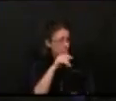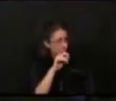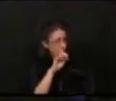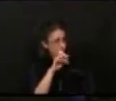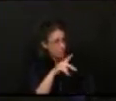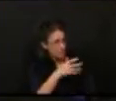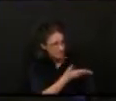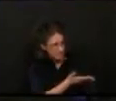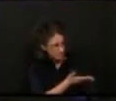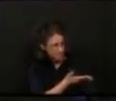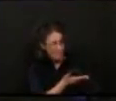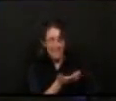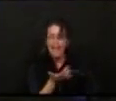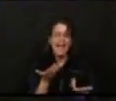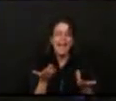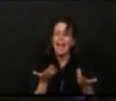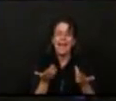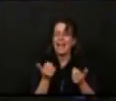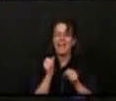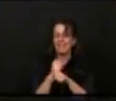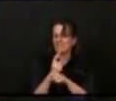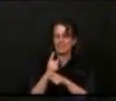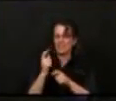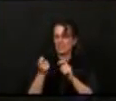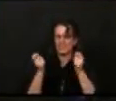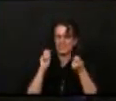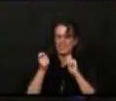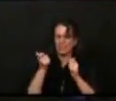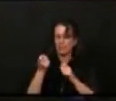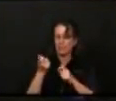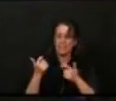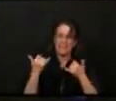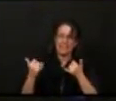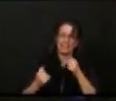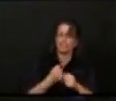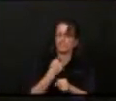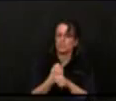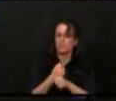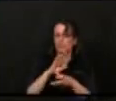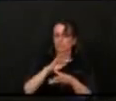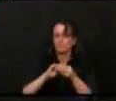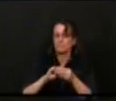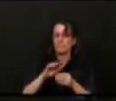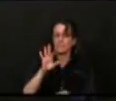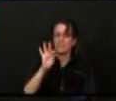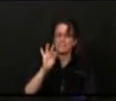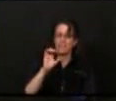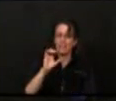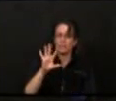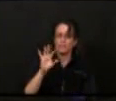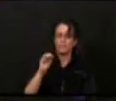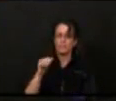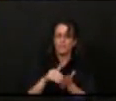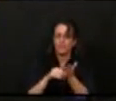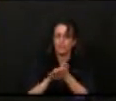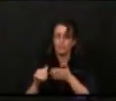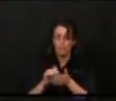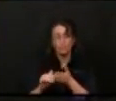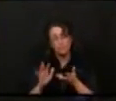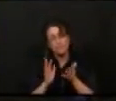It varies. It's going down in this year to approximately $950,000. All right. But it's a fairly significant number.